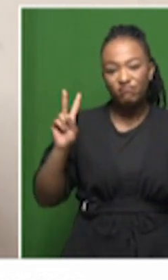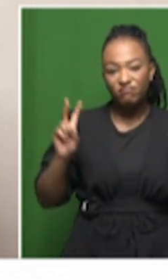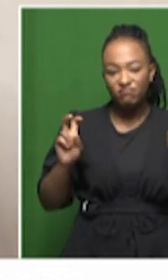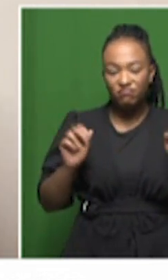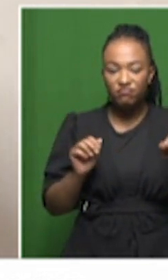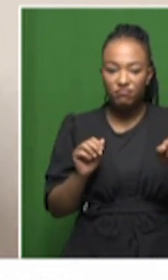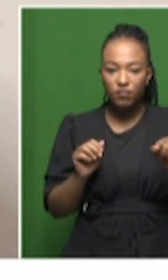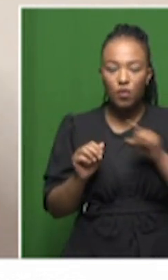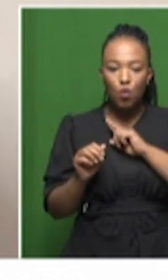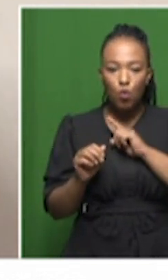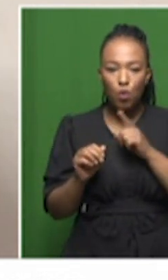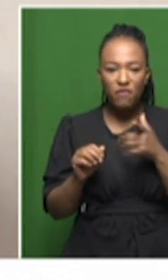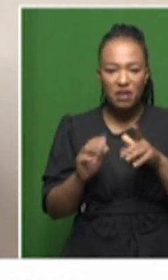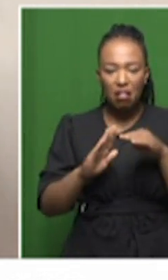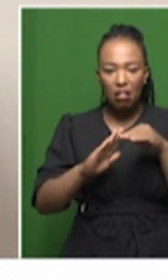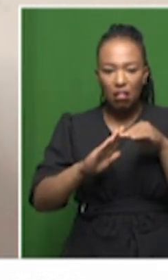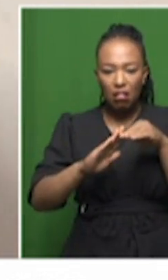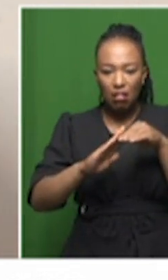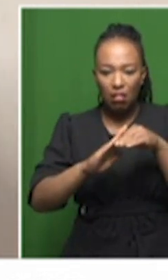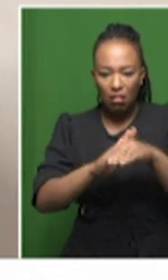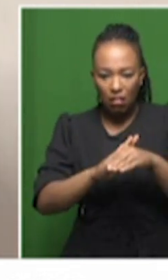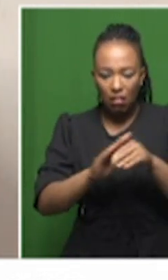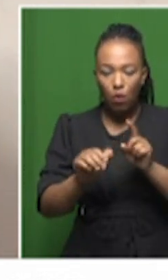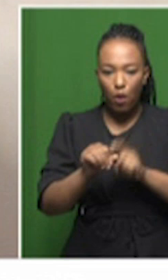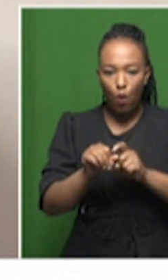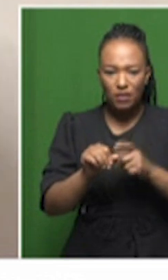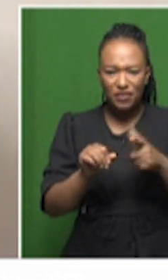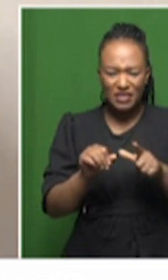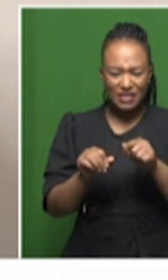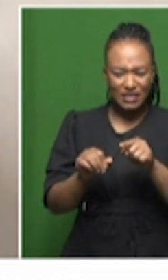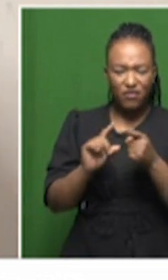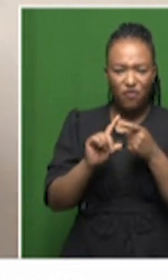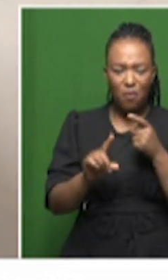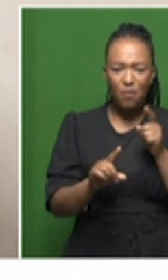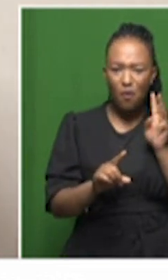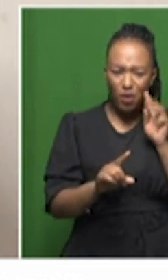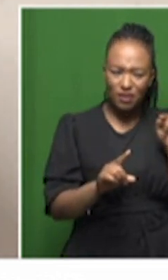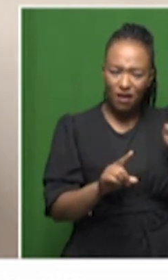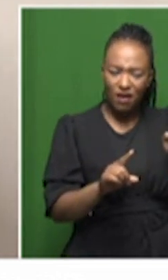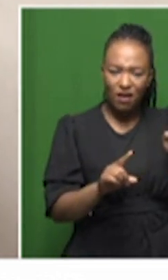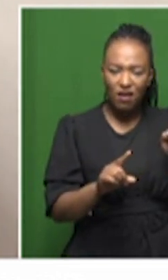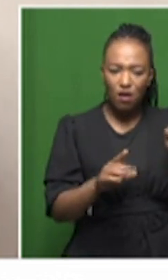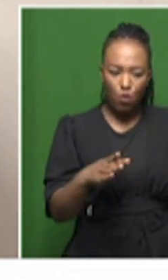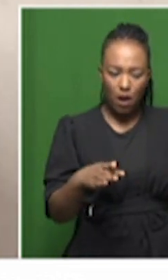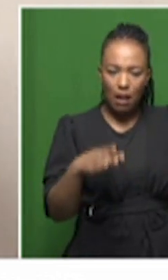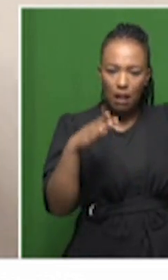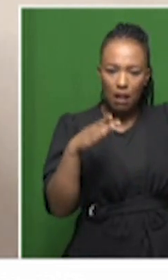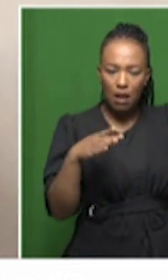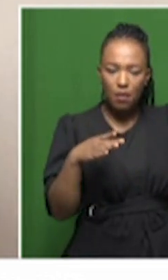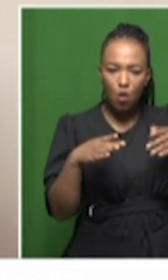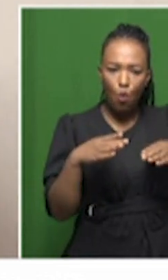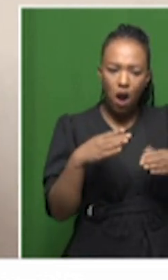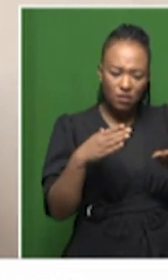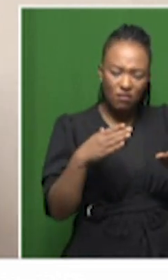that it actually deteriorated in terms of the quality of water that was coming out of that, because the sludge was actually accumulating at the